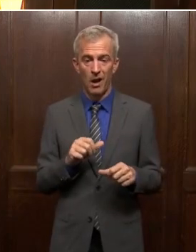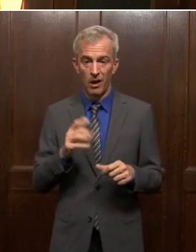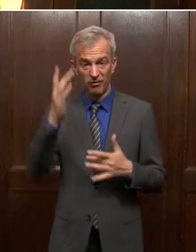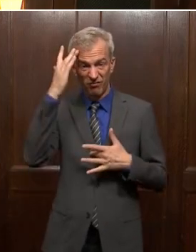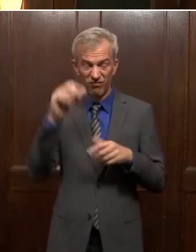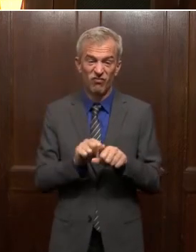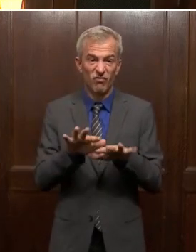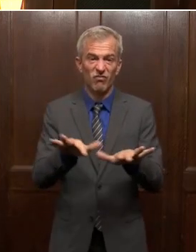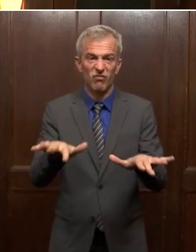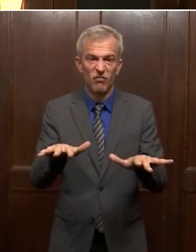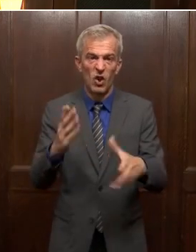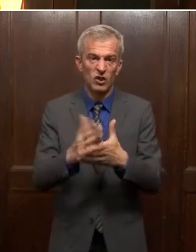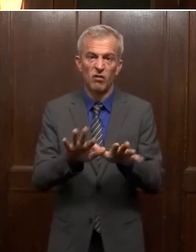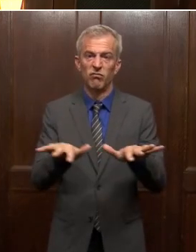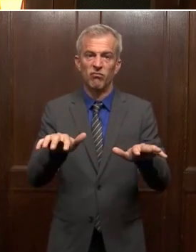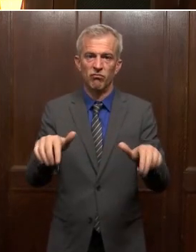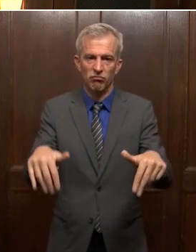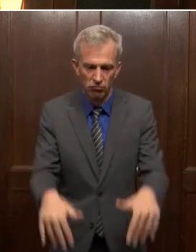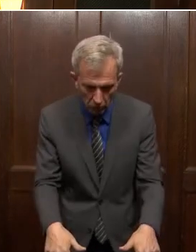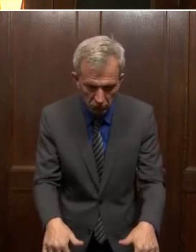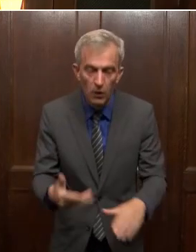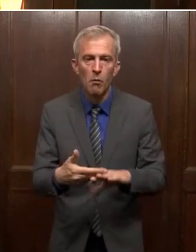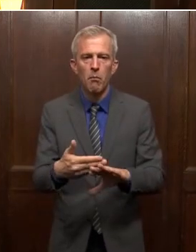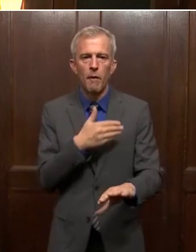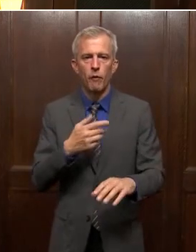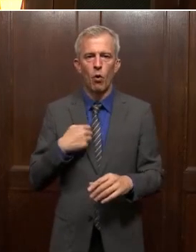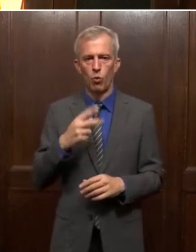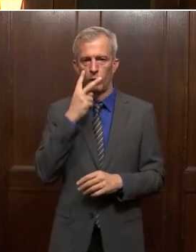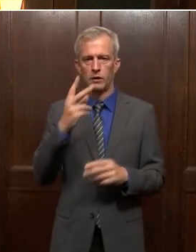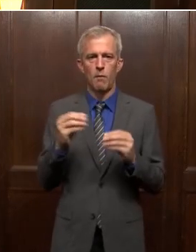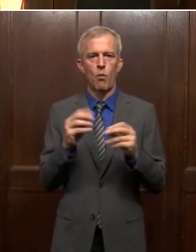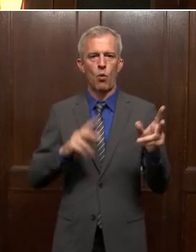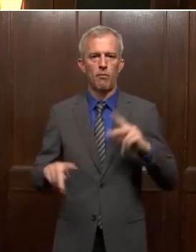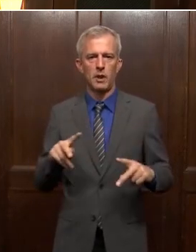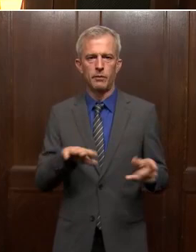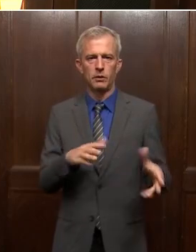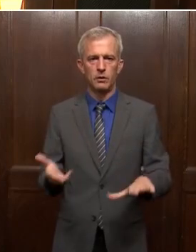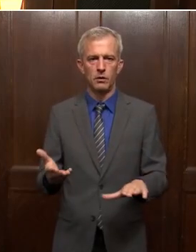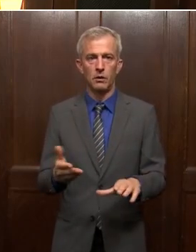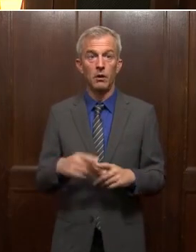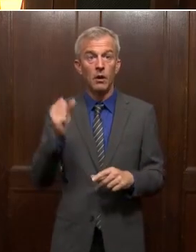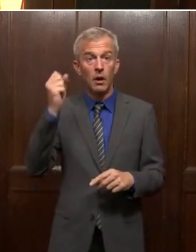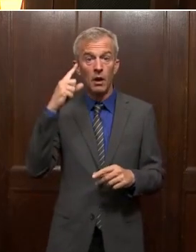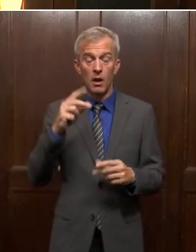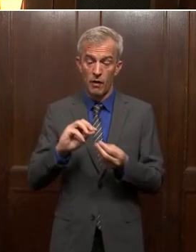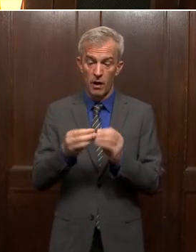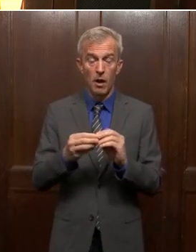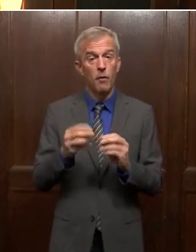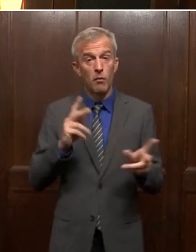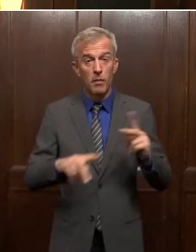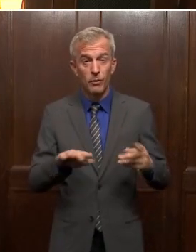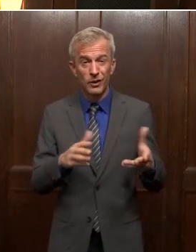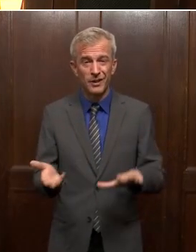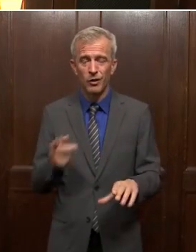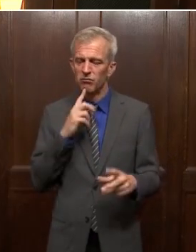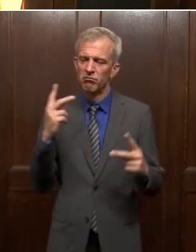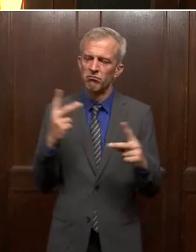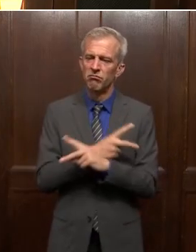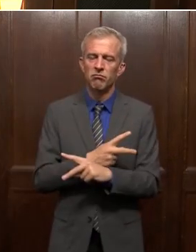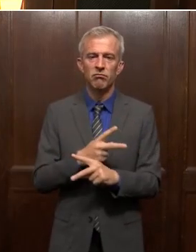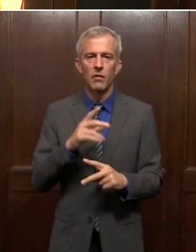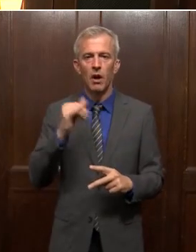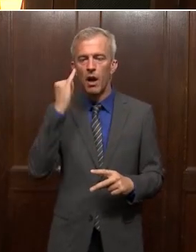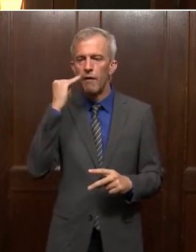taken by this deadly disease. The death toll would be far worse were it not for the heroic work that we're seeing from